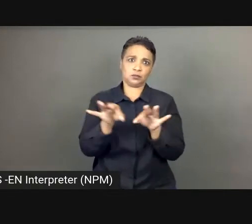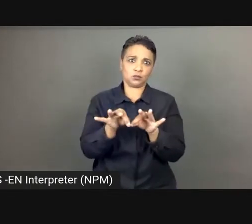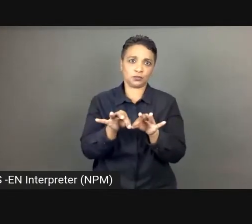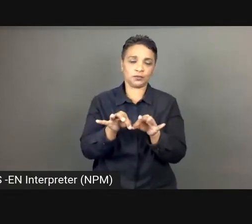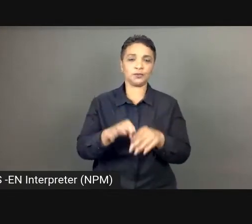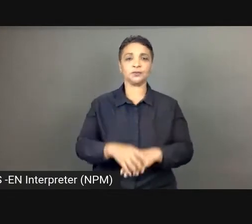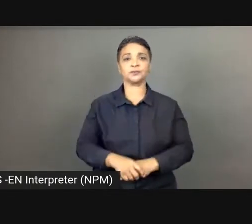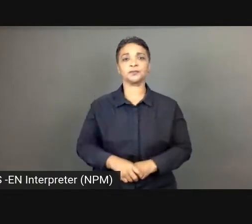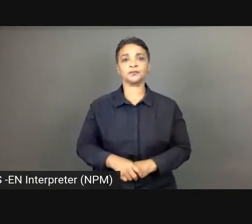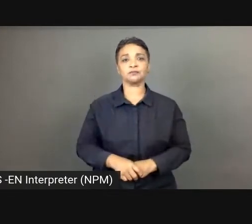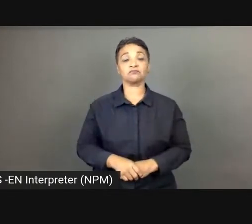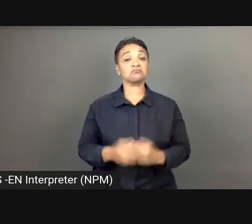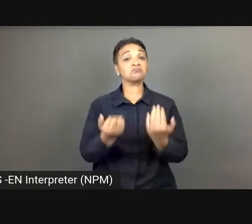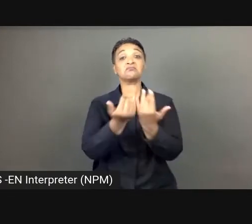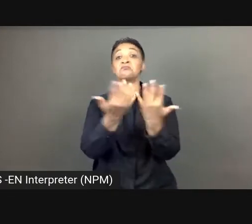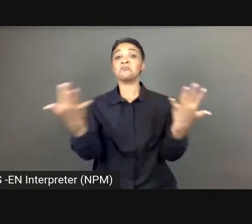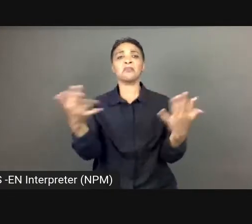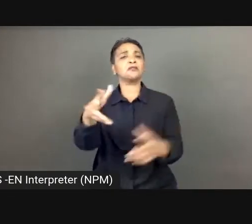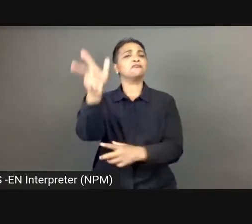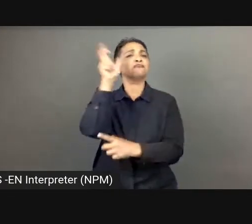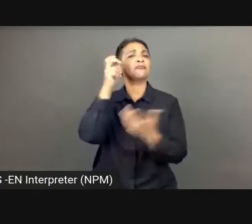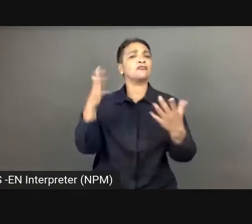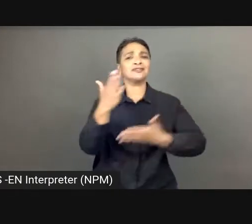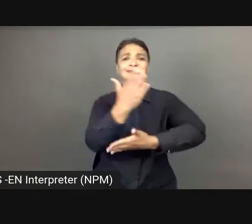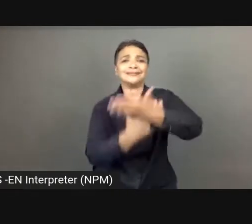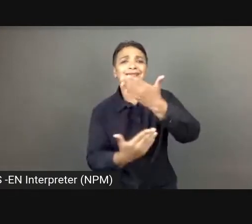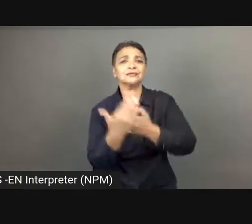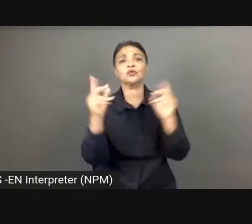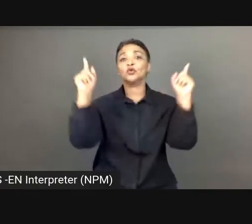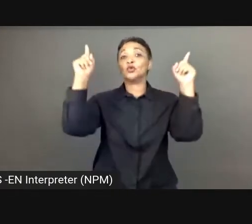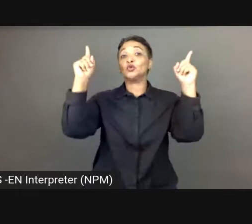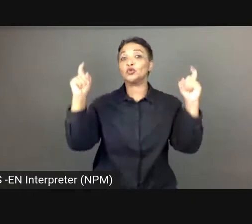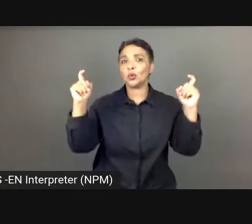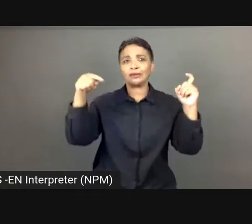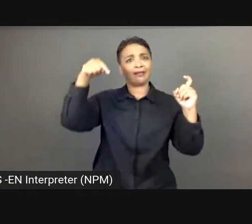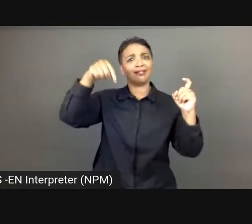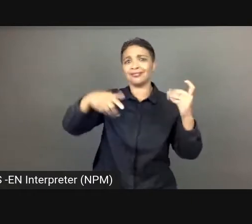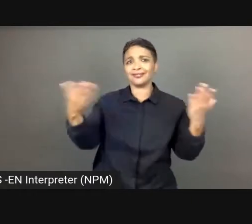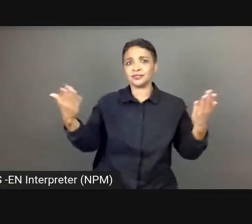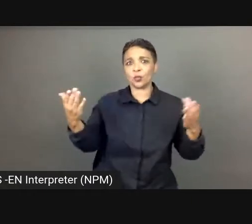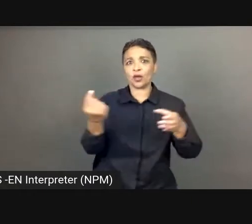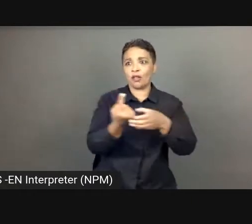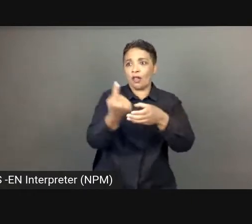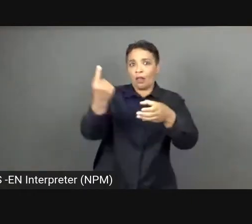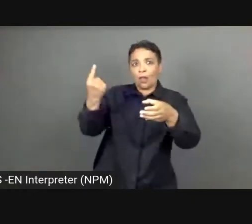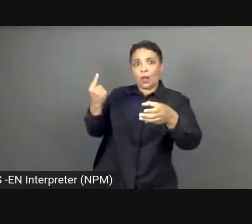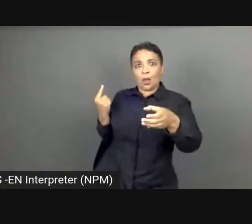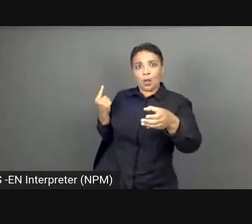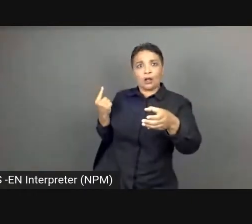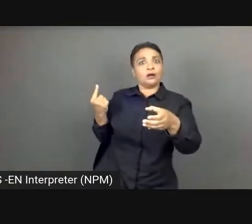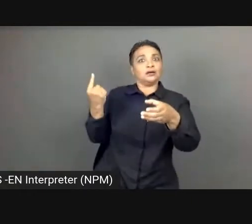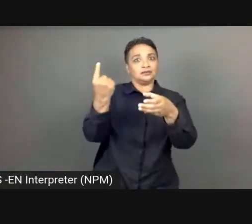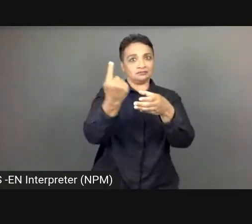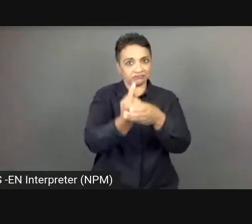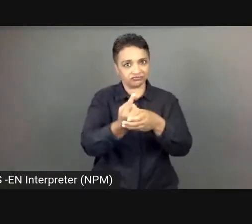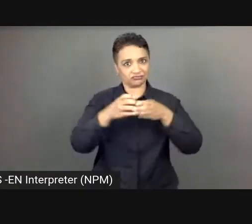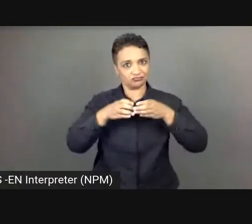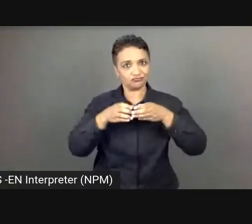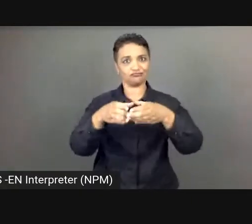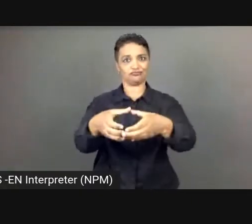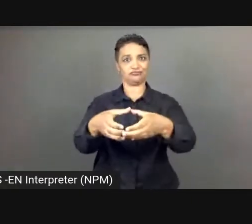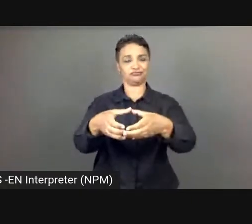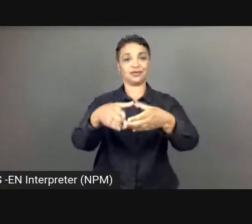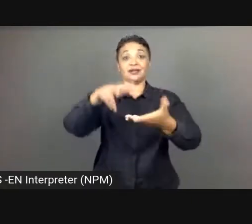with "Nothing about us without us." It is a slogan that was adopted by disability rights movements in South Africa in